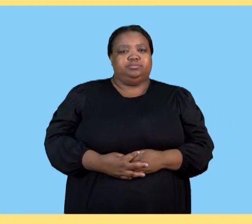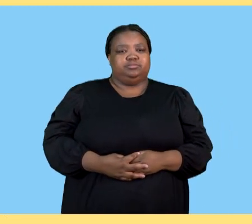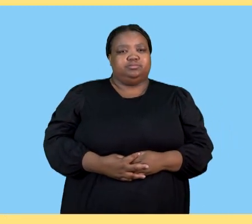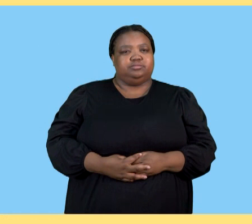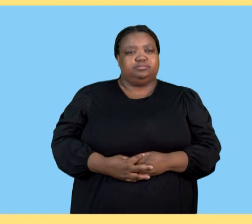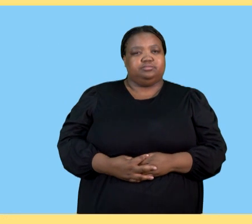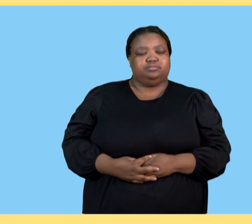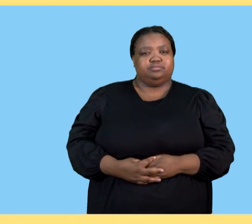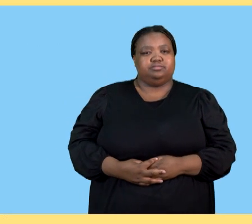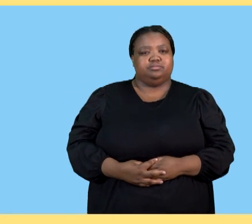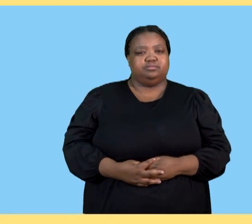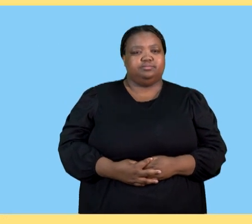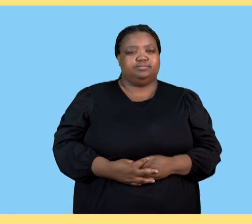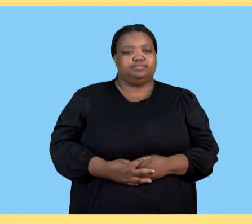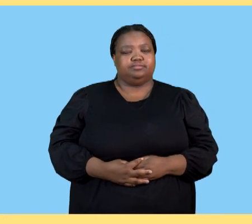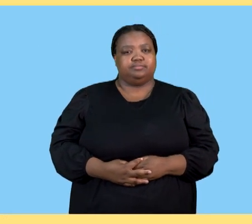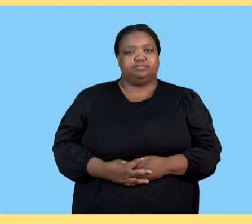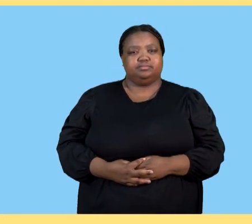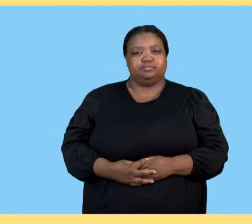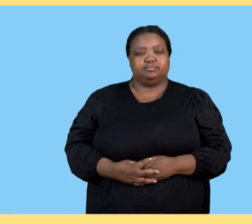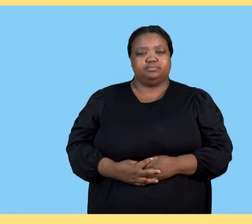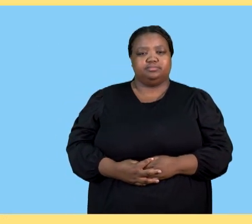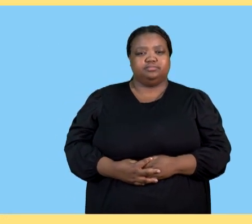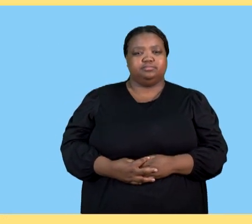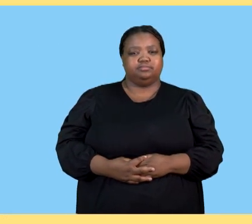I need balance at the beginning. All right?